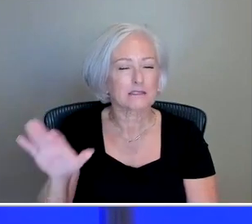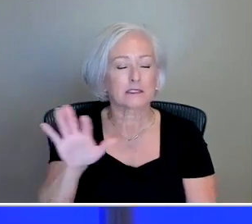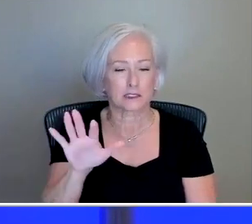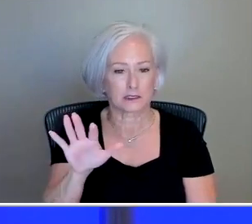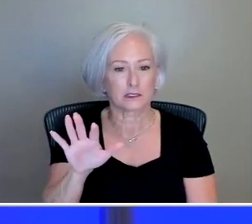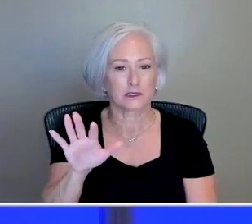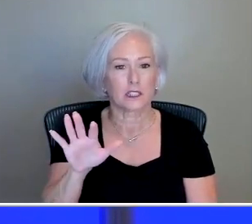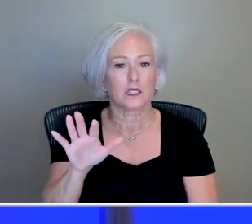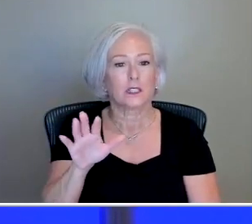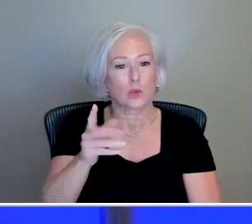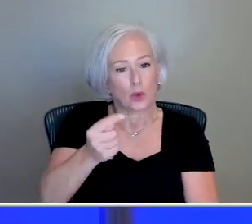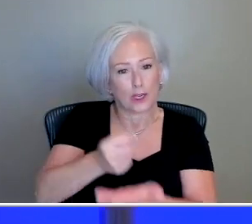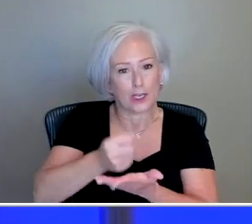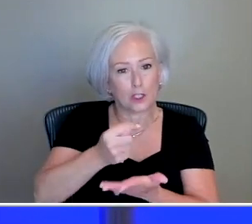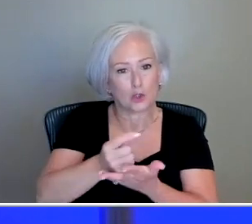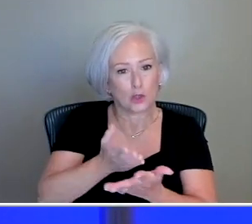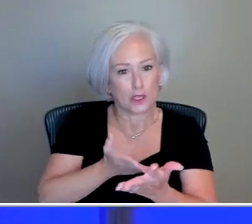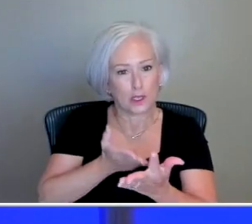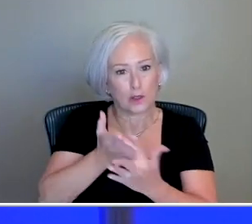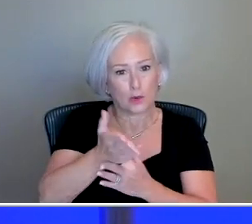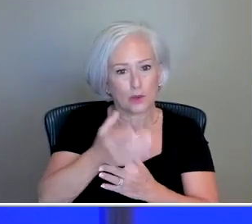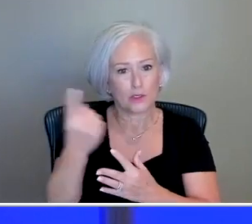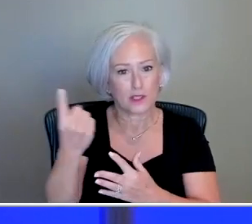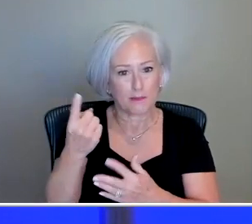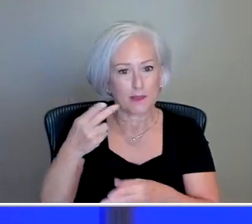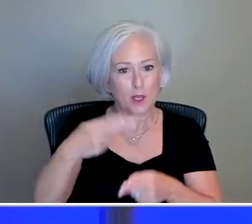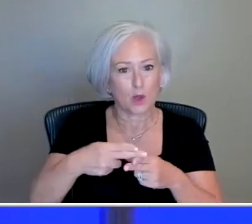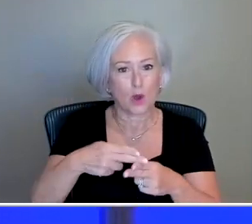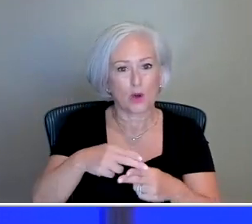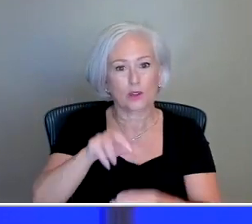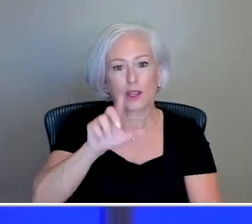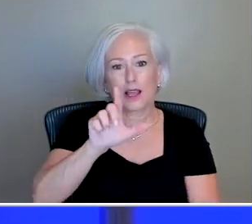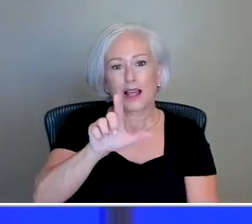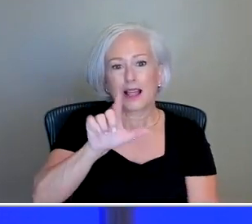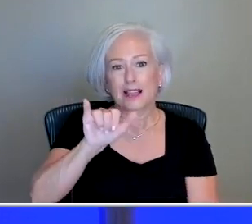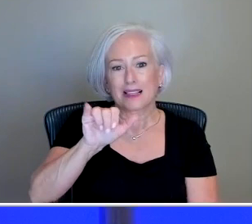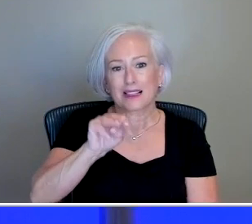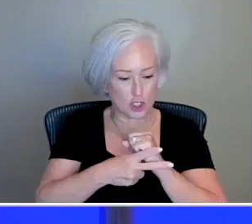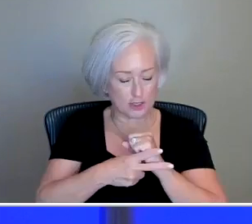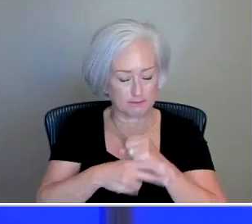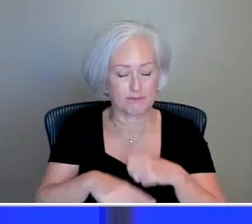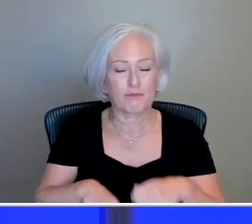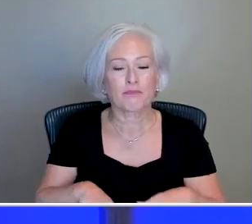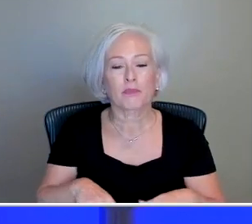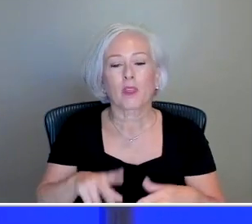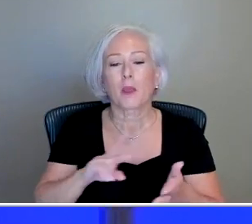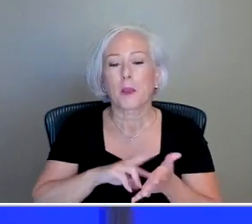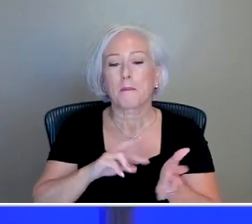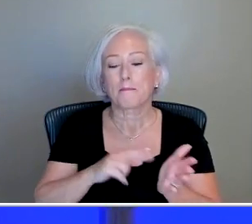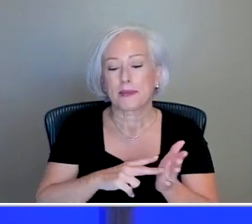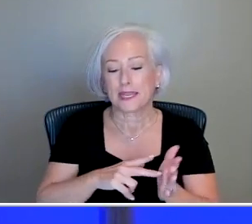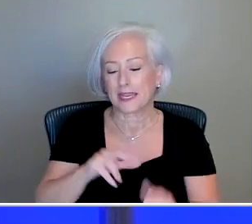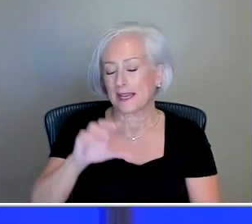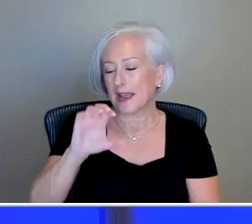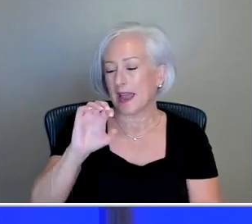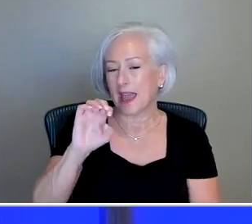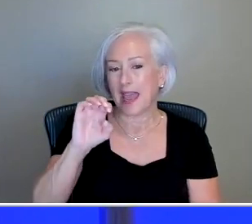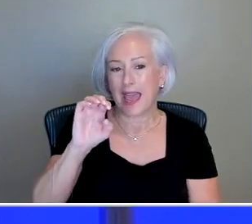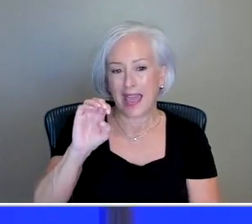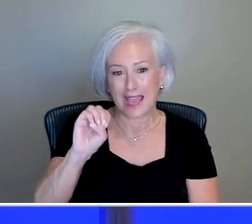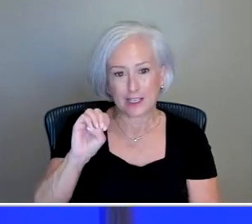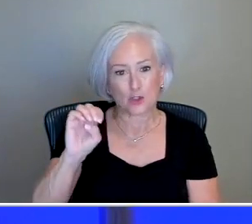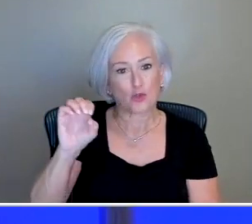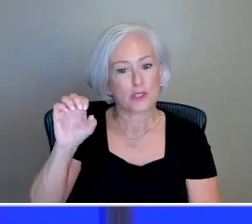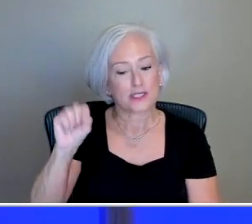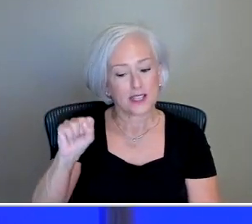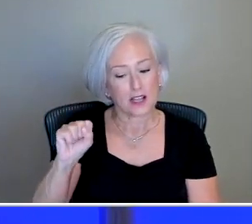call limb preservation or limb salvage techniques, preserving the limb. For extraskeletal osteosarcoma, because of the aggressiveness and the